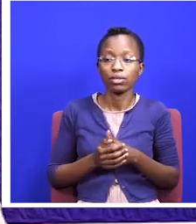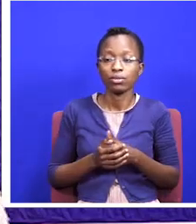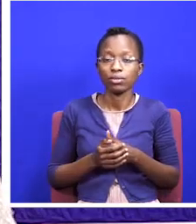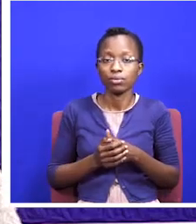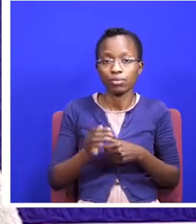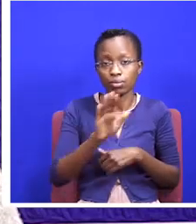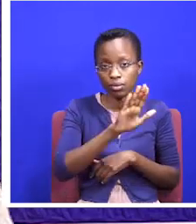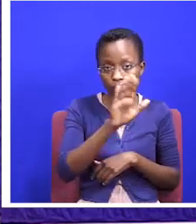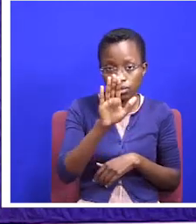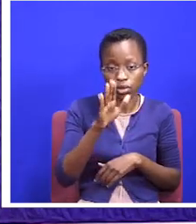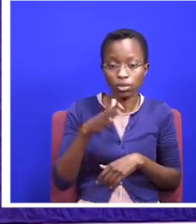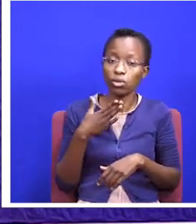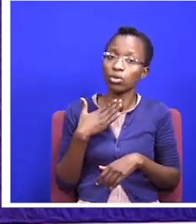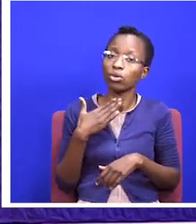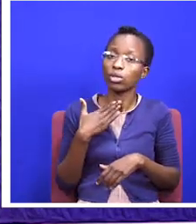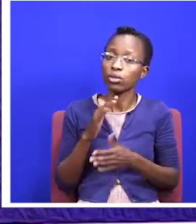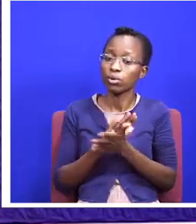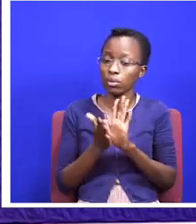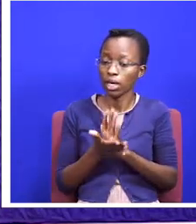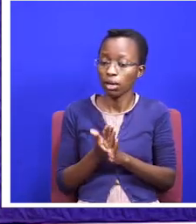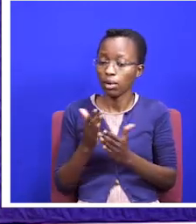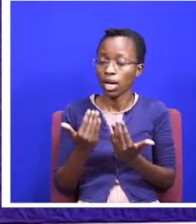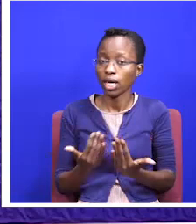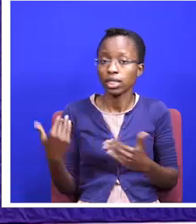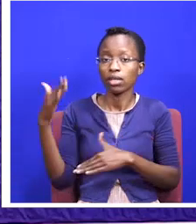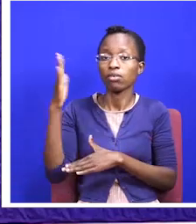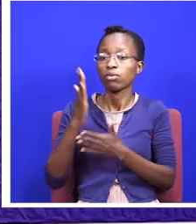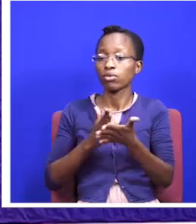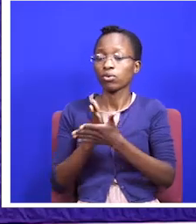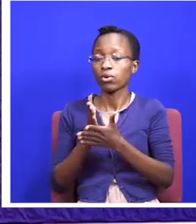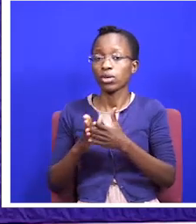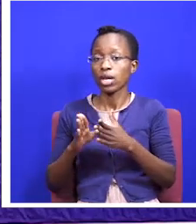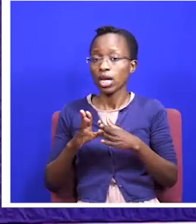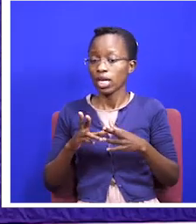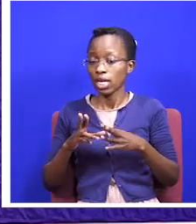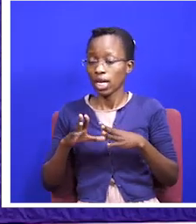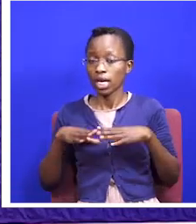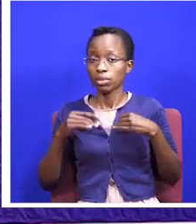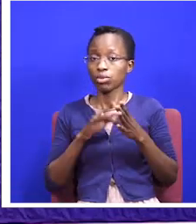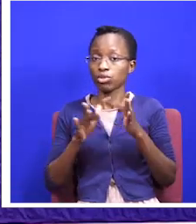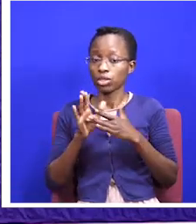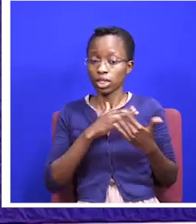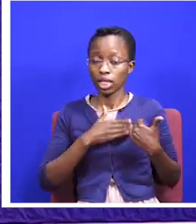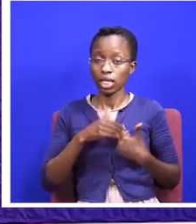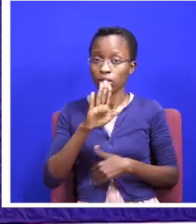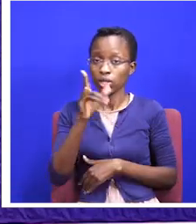Jesus. Now, would you want to become a child of God by receiving Jesus in your